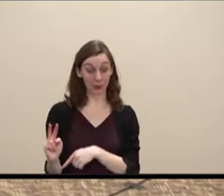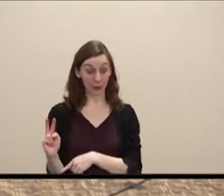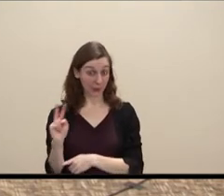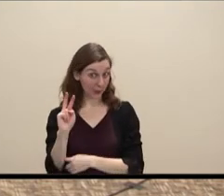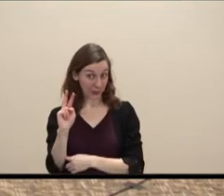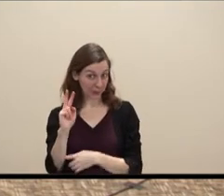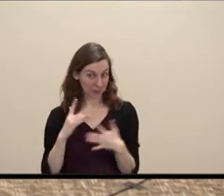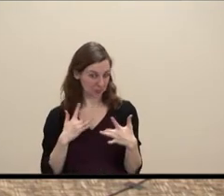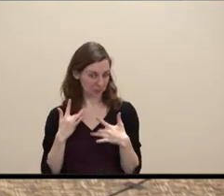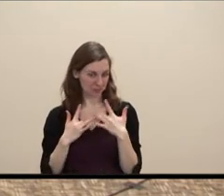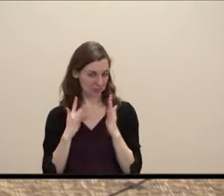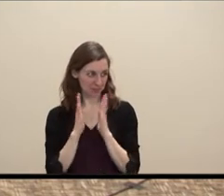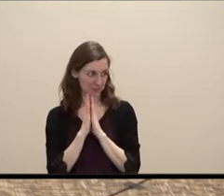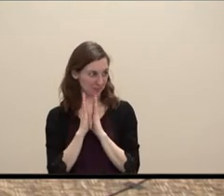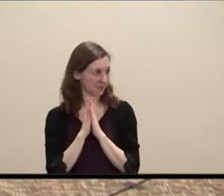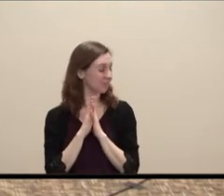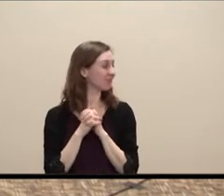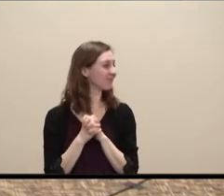All right.